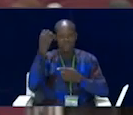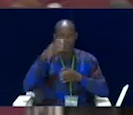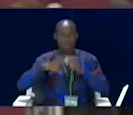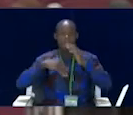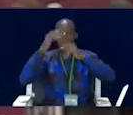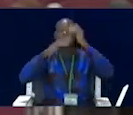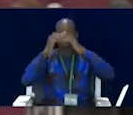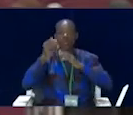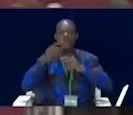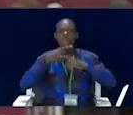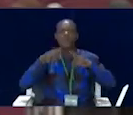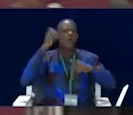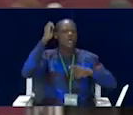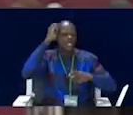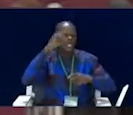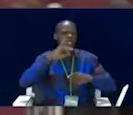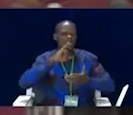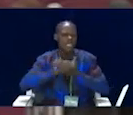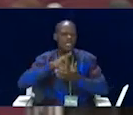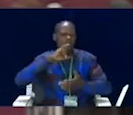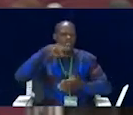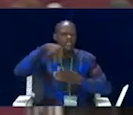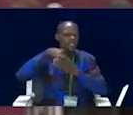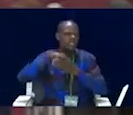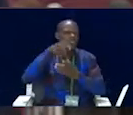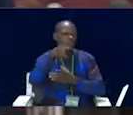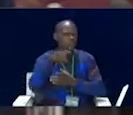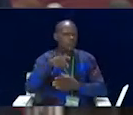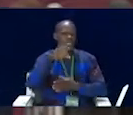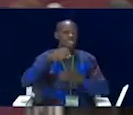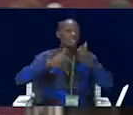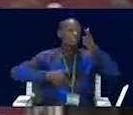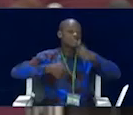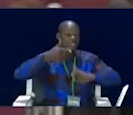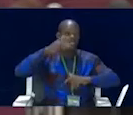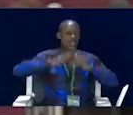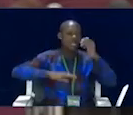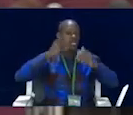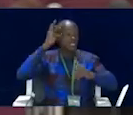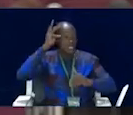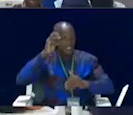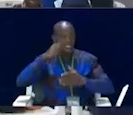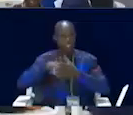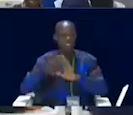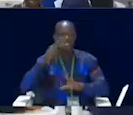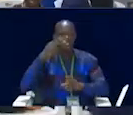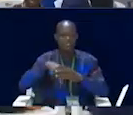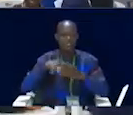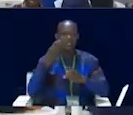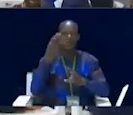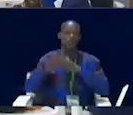is in you is greater than he that is in the world. Praise the Lord.